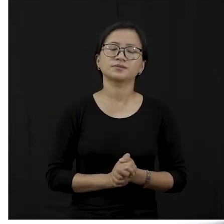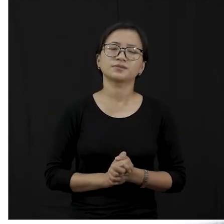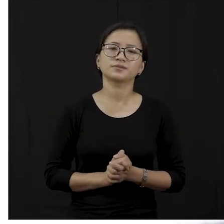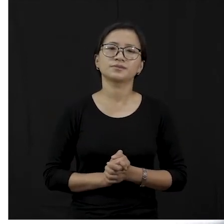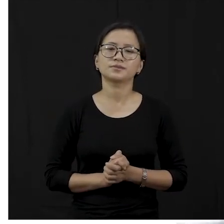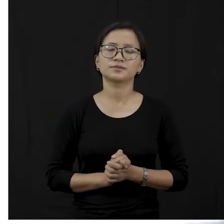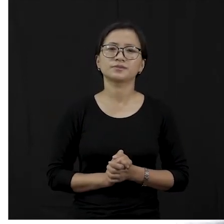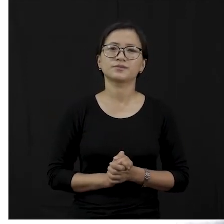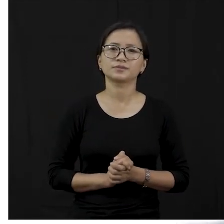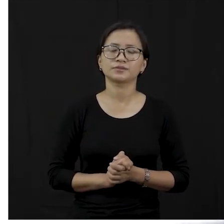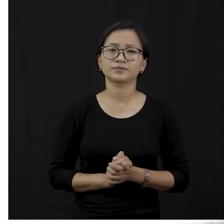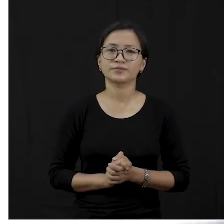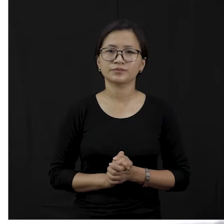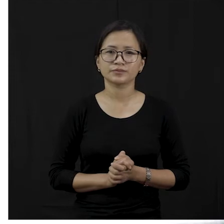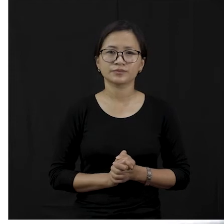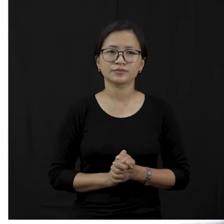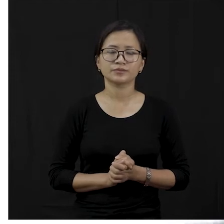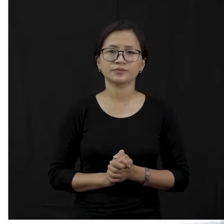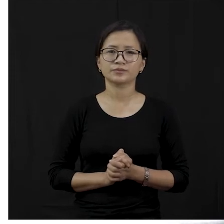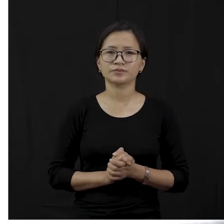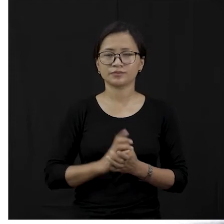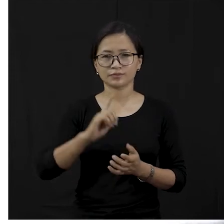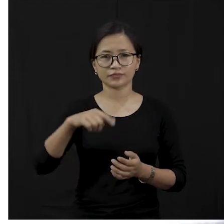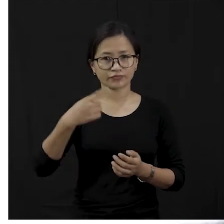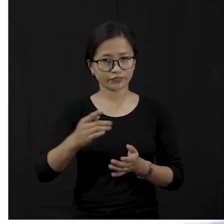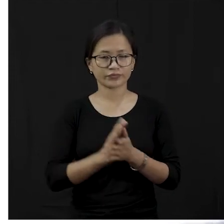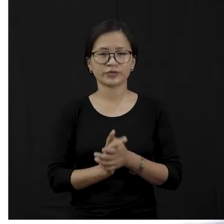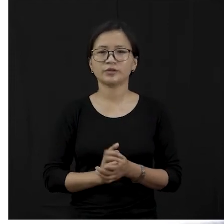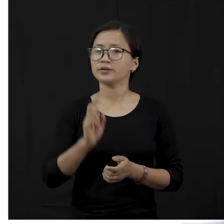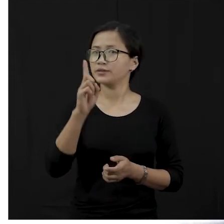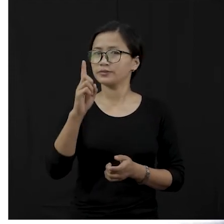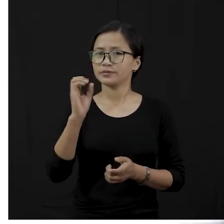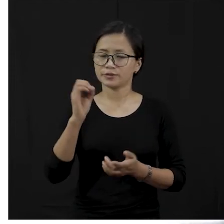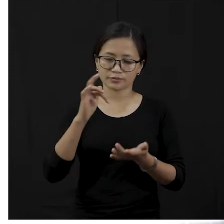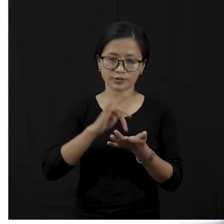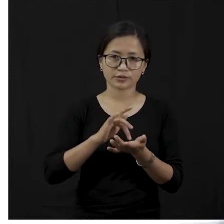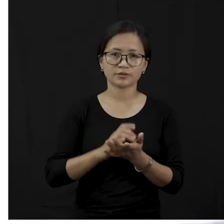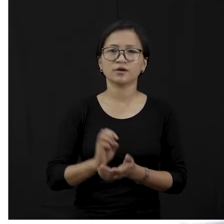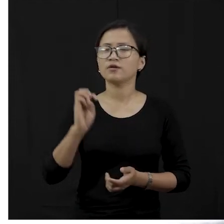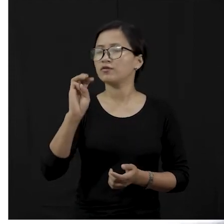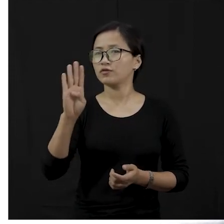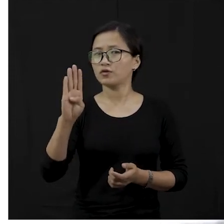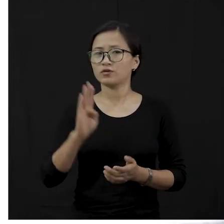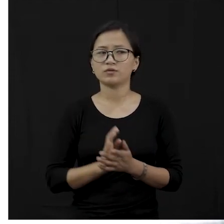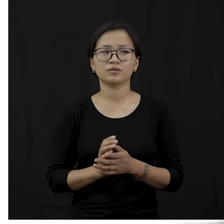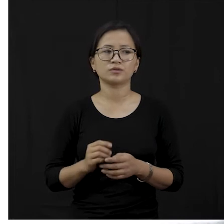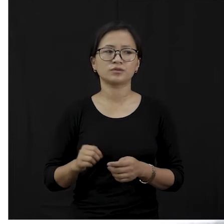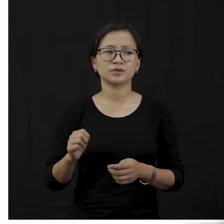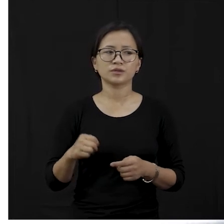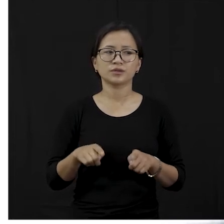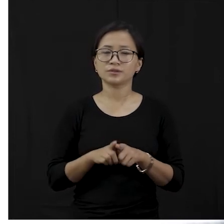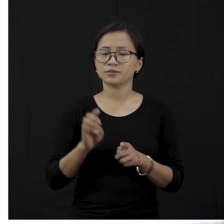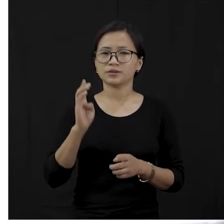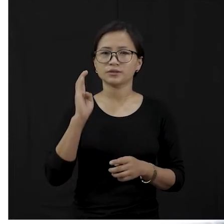Okay? Then next we are going to add the numbers in the tens place. 4, 3, 1. 4